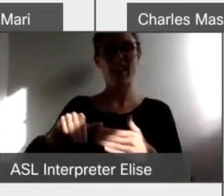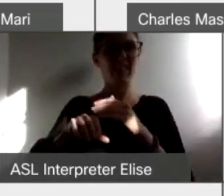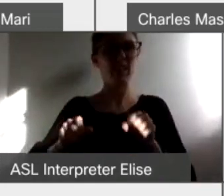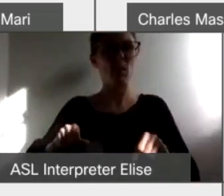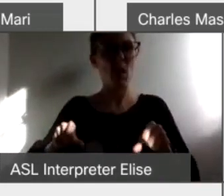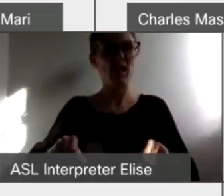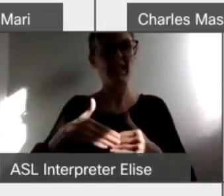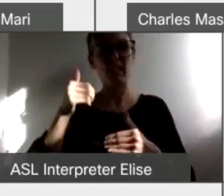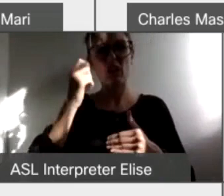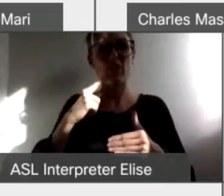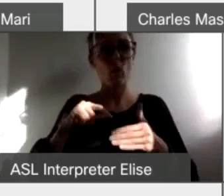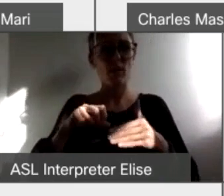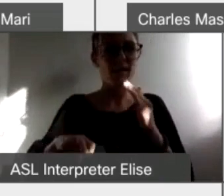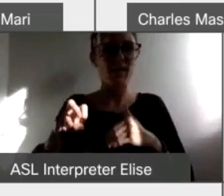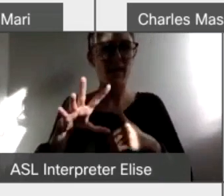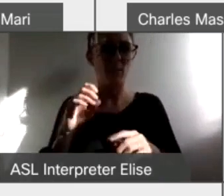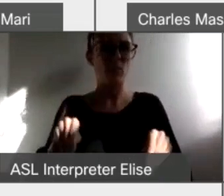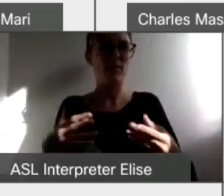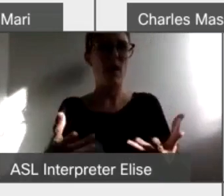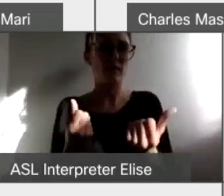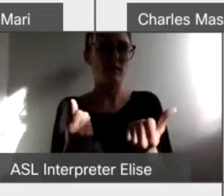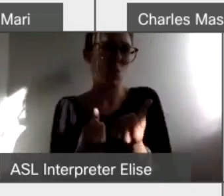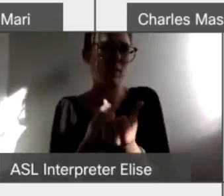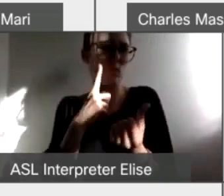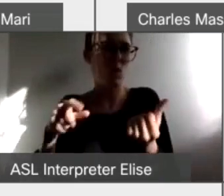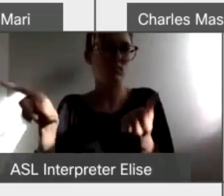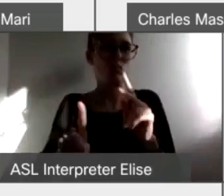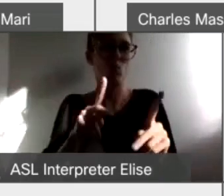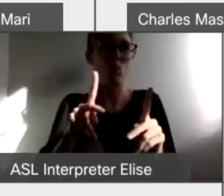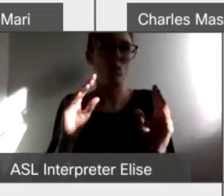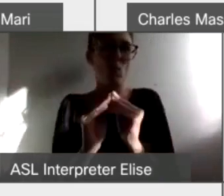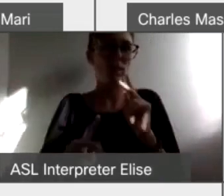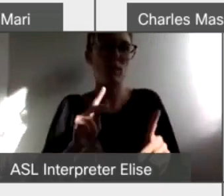supports to more people. Self-direction is increasingly becoming, a